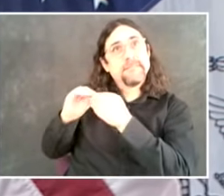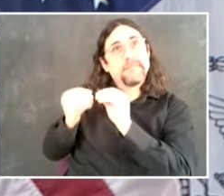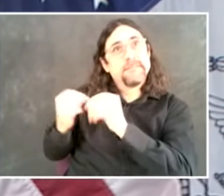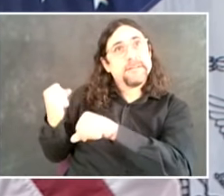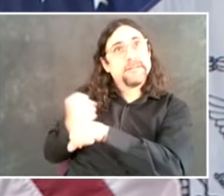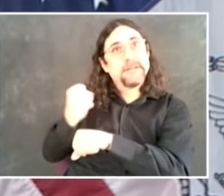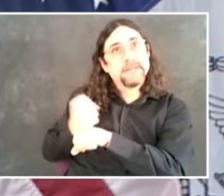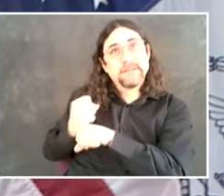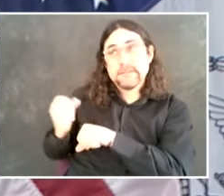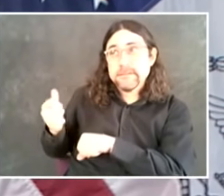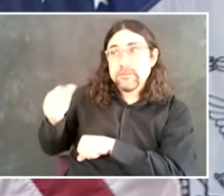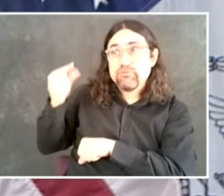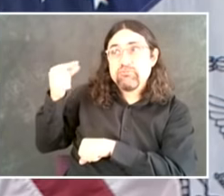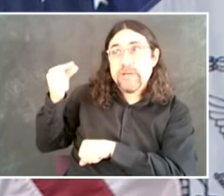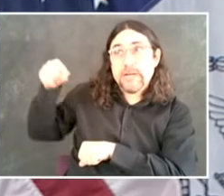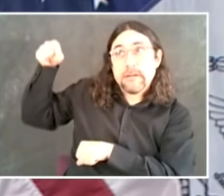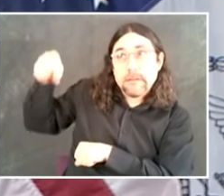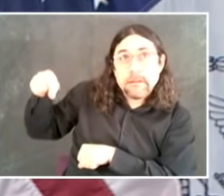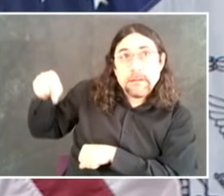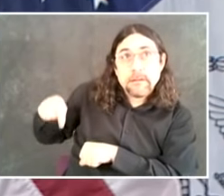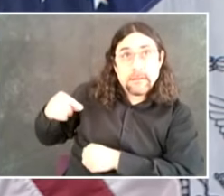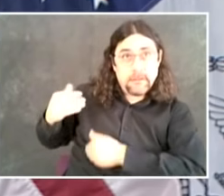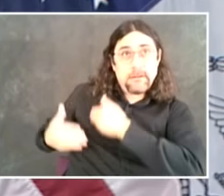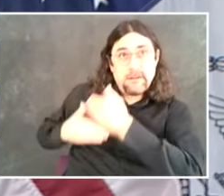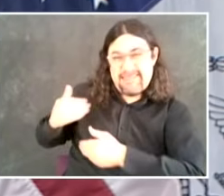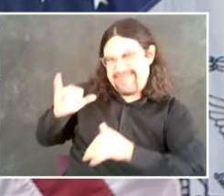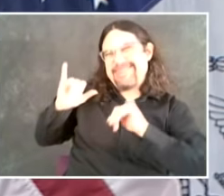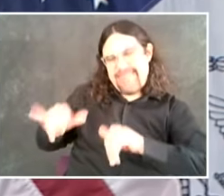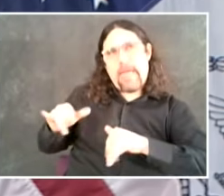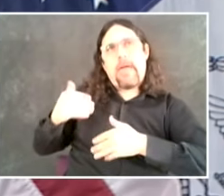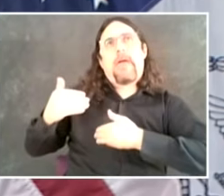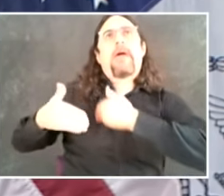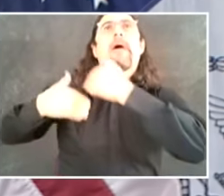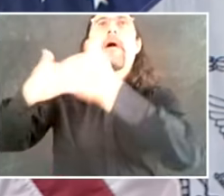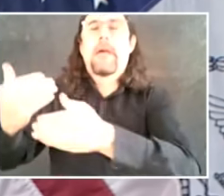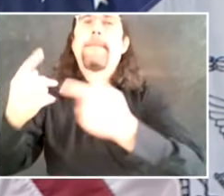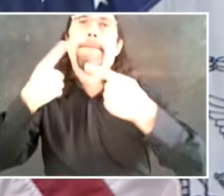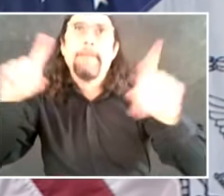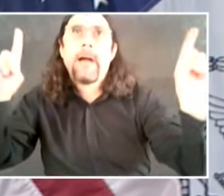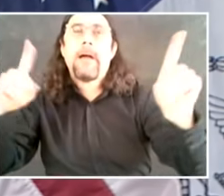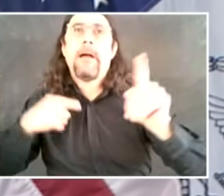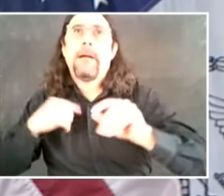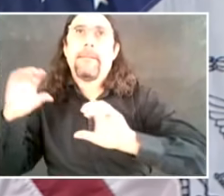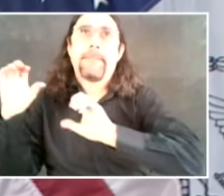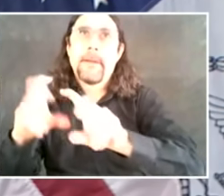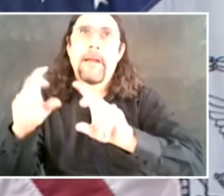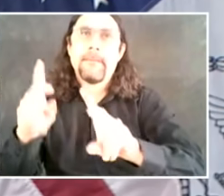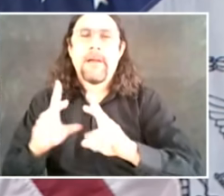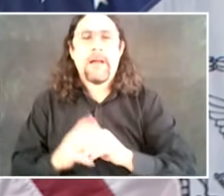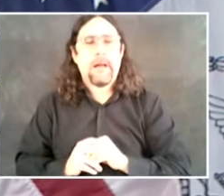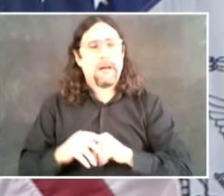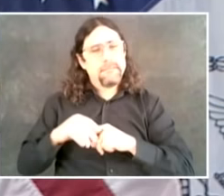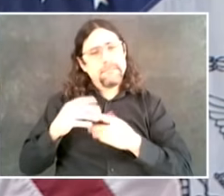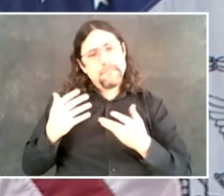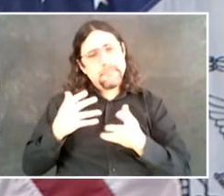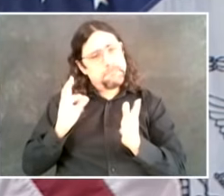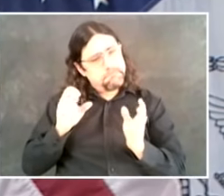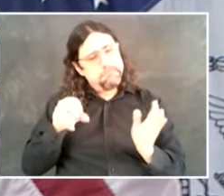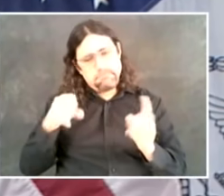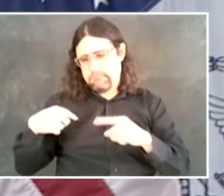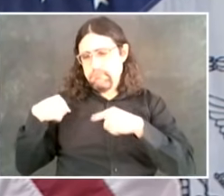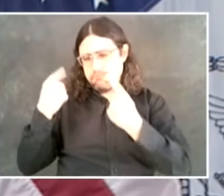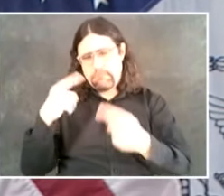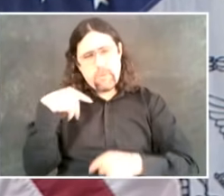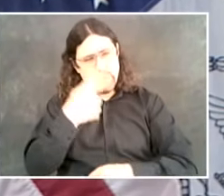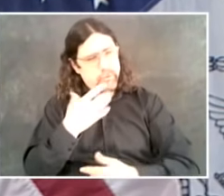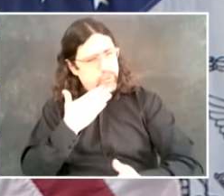But today I want to focus on the challenge. Well, today I want you to understand that when I talk about